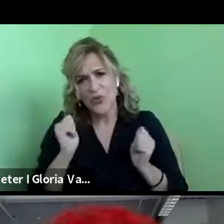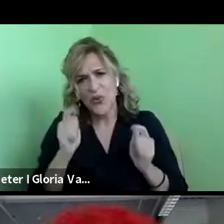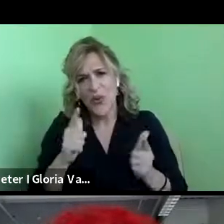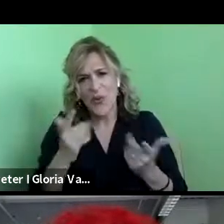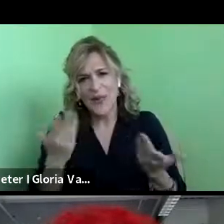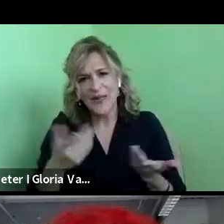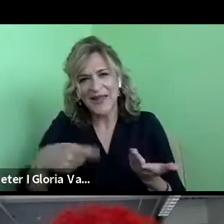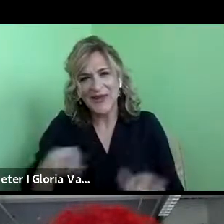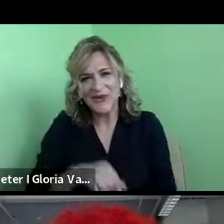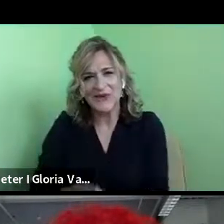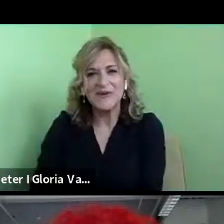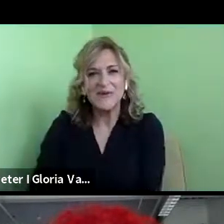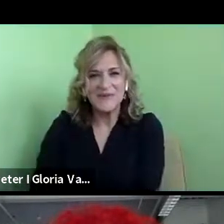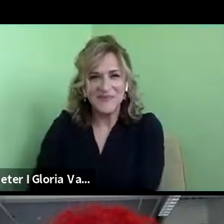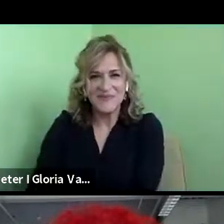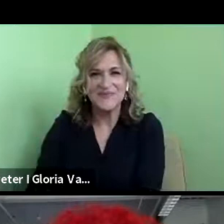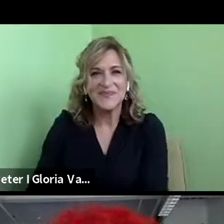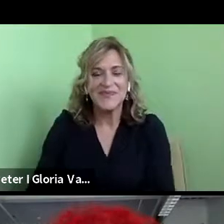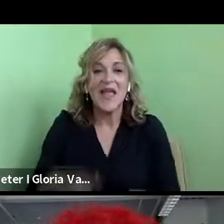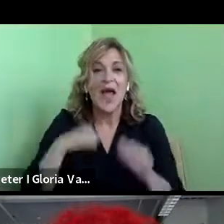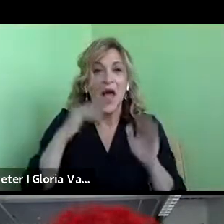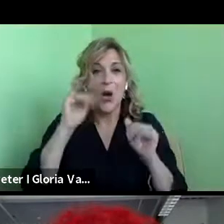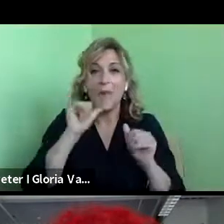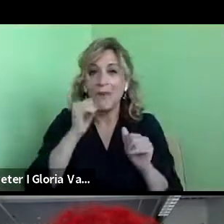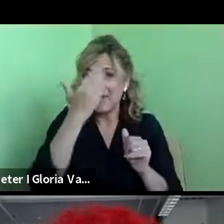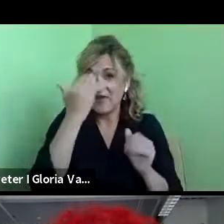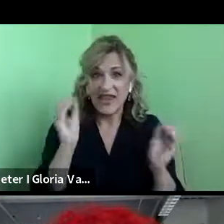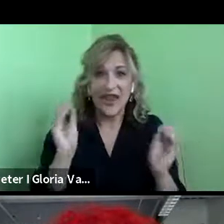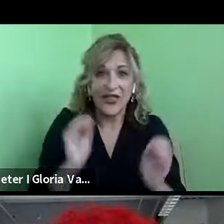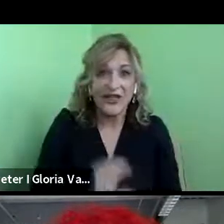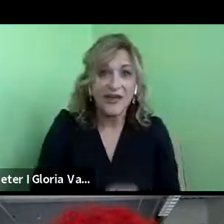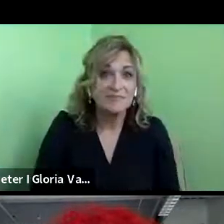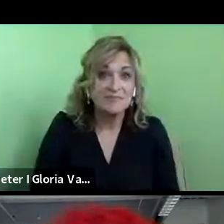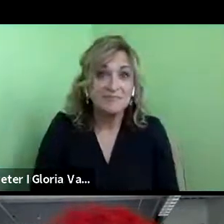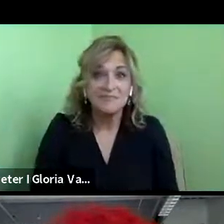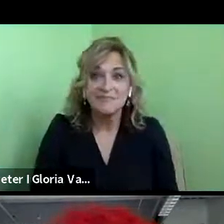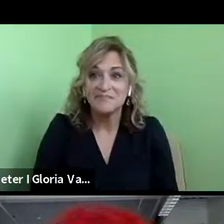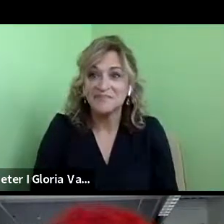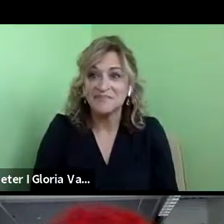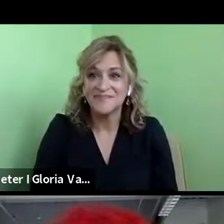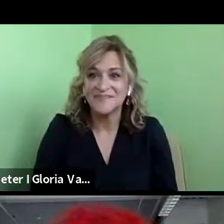here. And I hope I didn't forget anything.